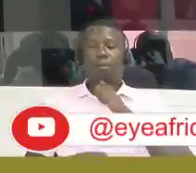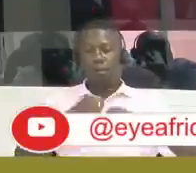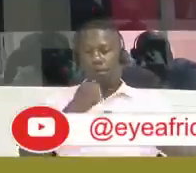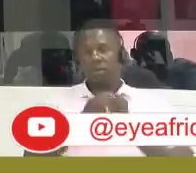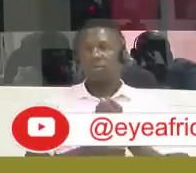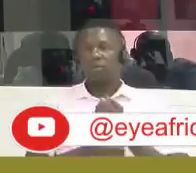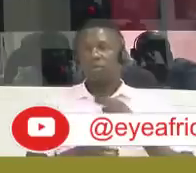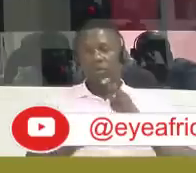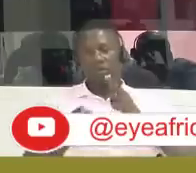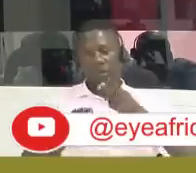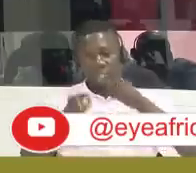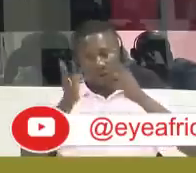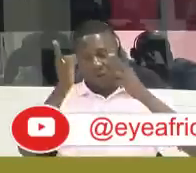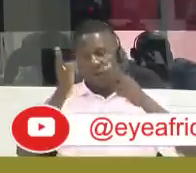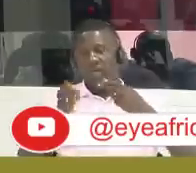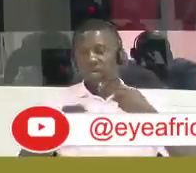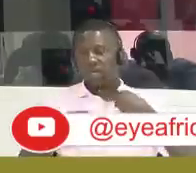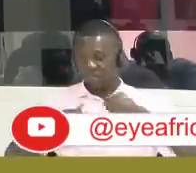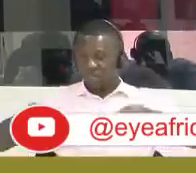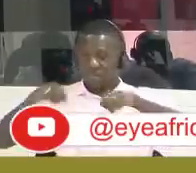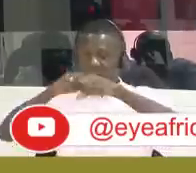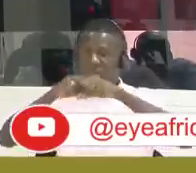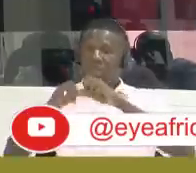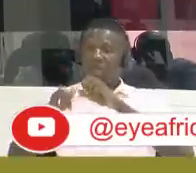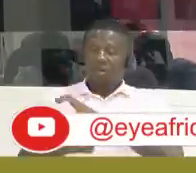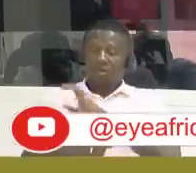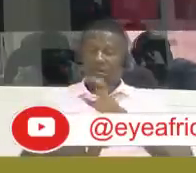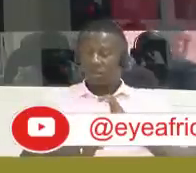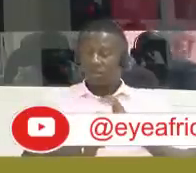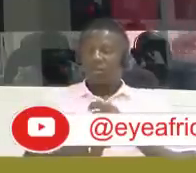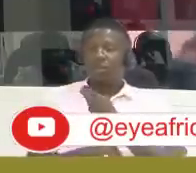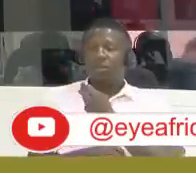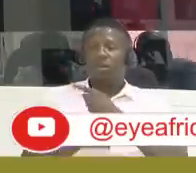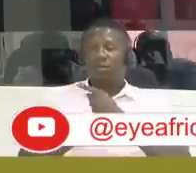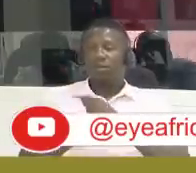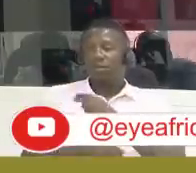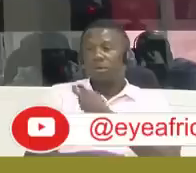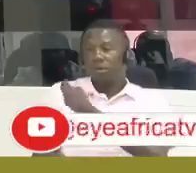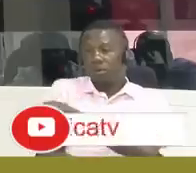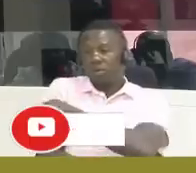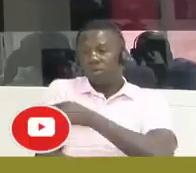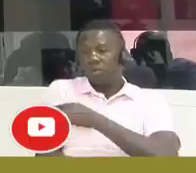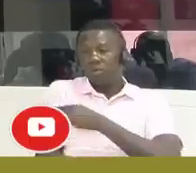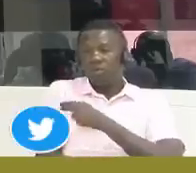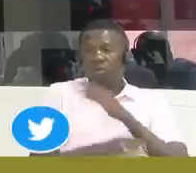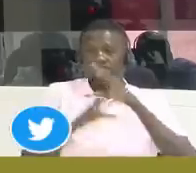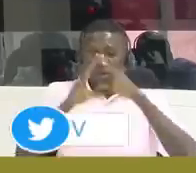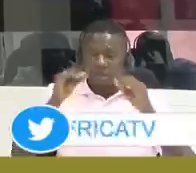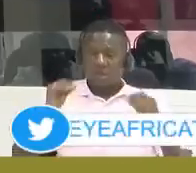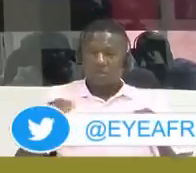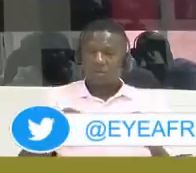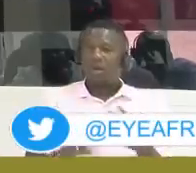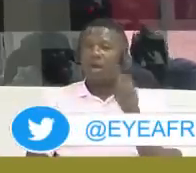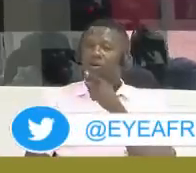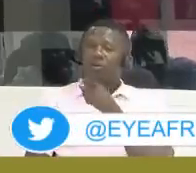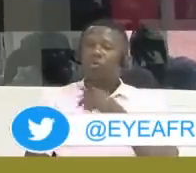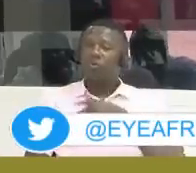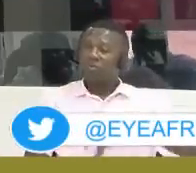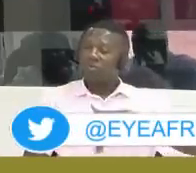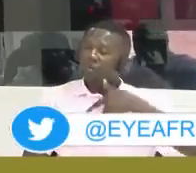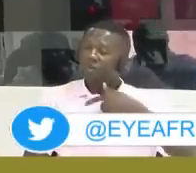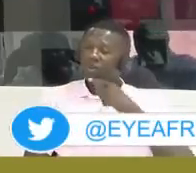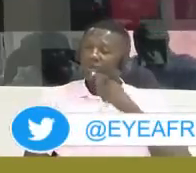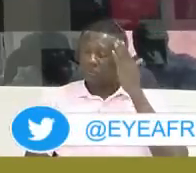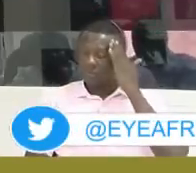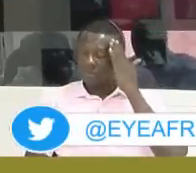in the premise of the Gambia Red Cross Society. Yes. How did you feel knowing that he was shot